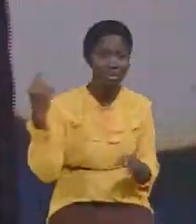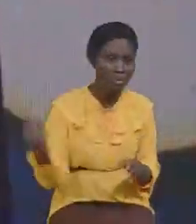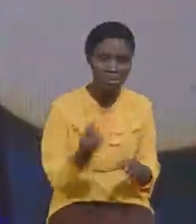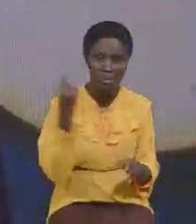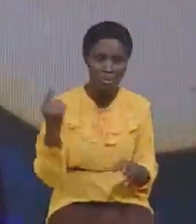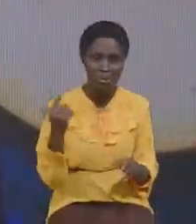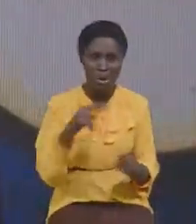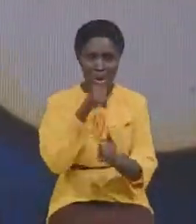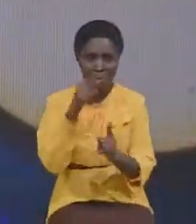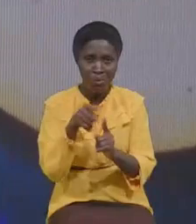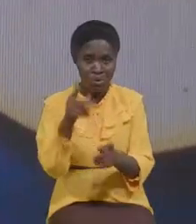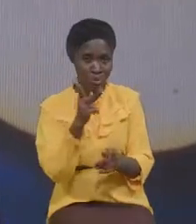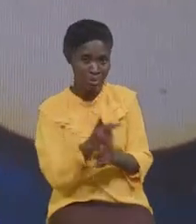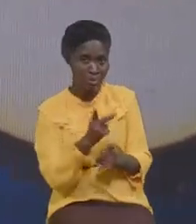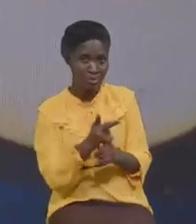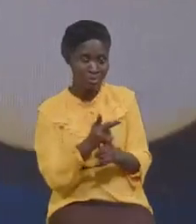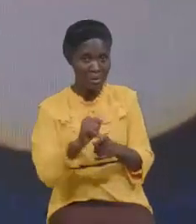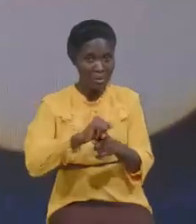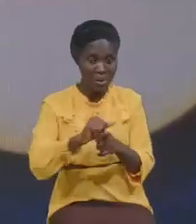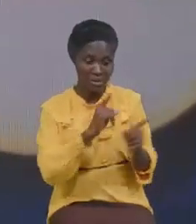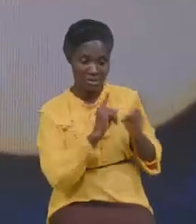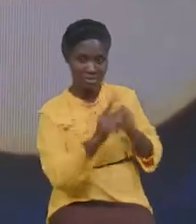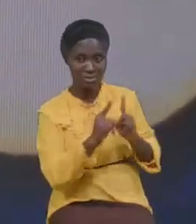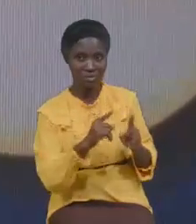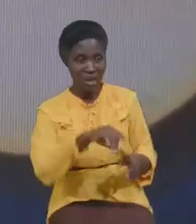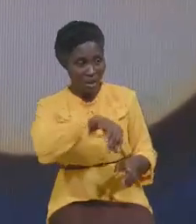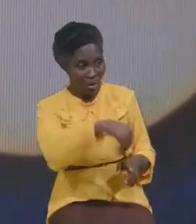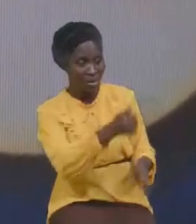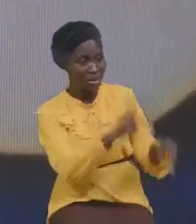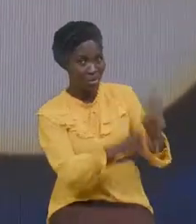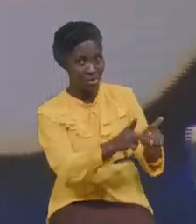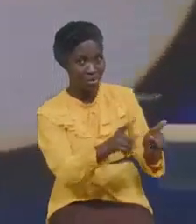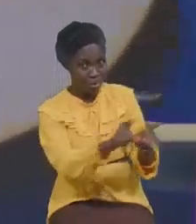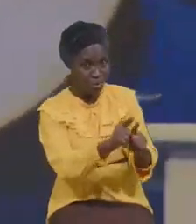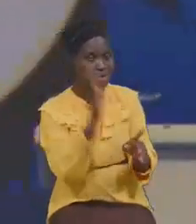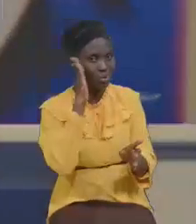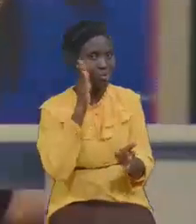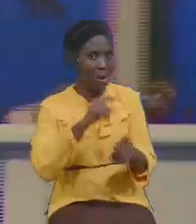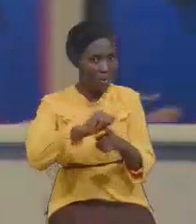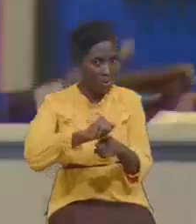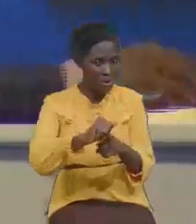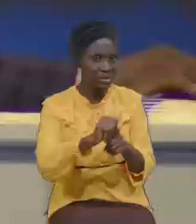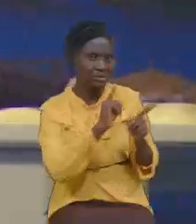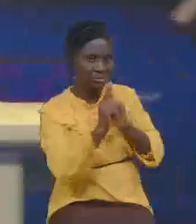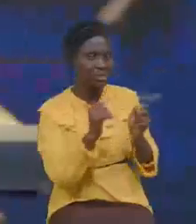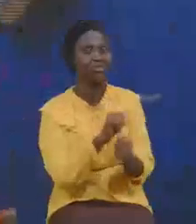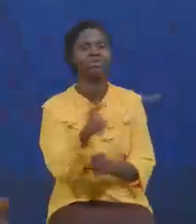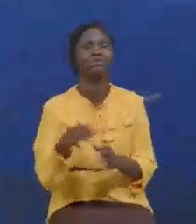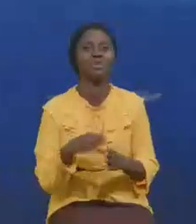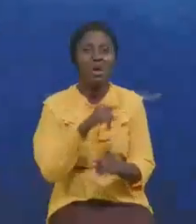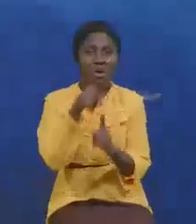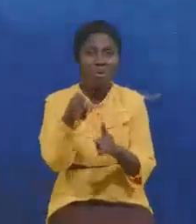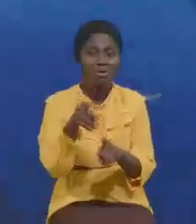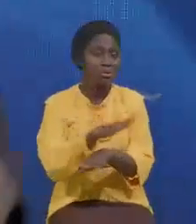keep malice, the other people too will keep malice with you. When you don't wear a